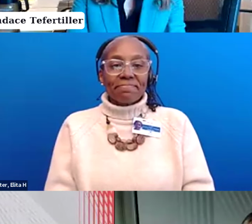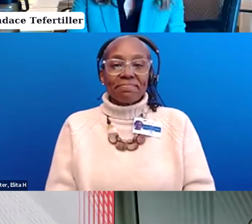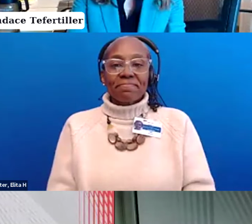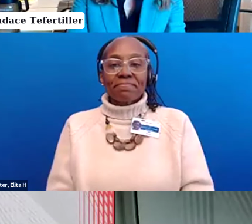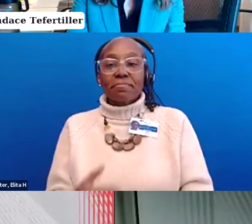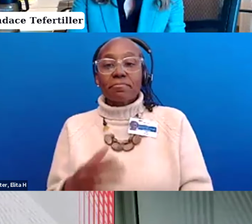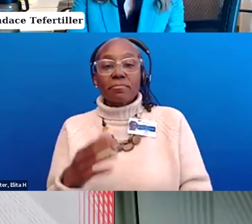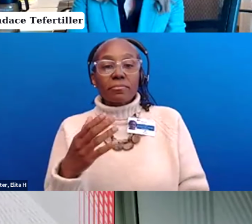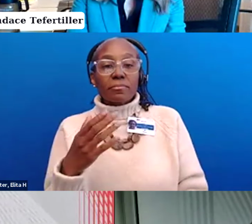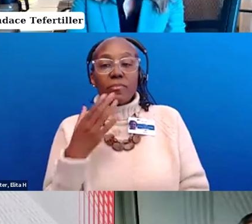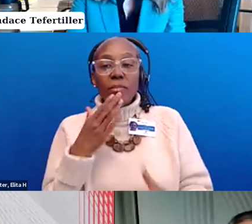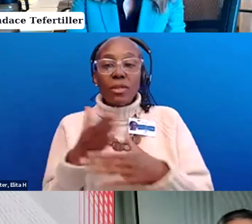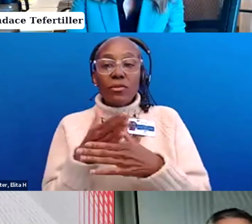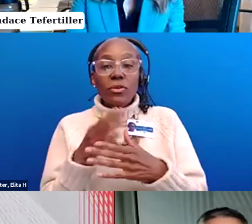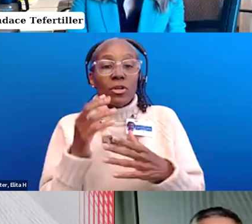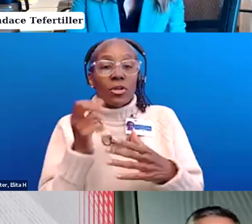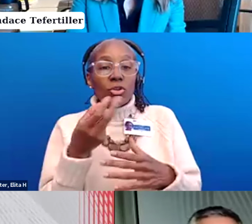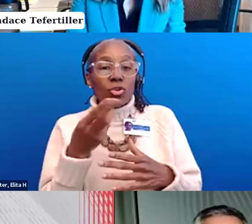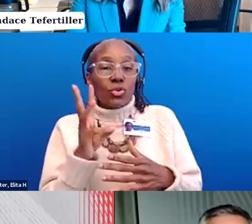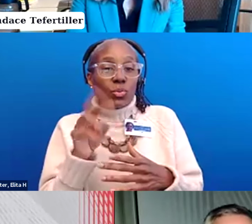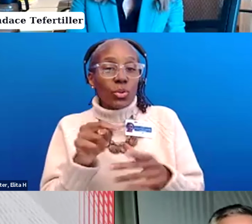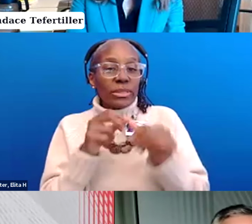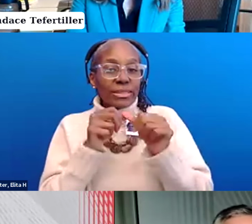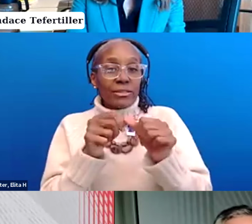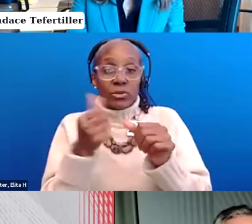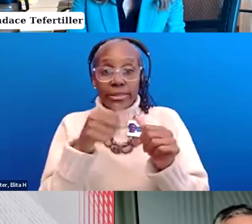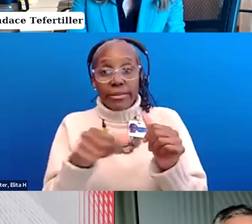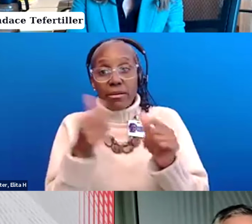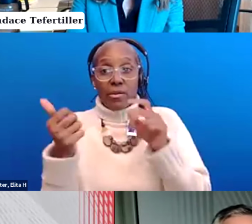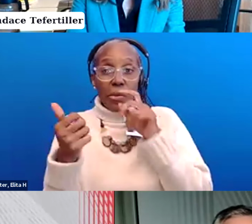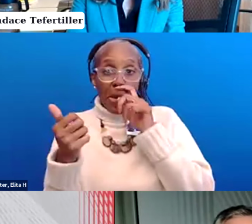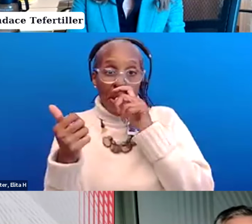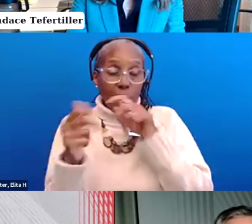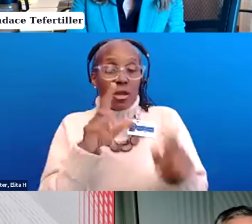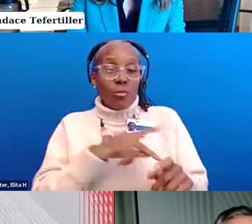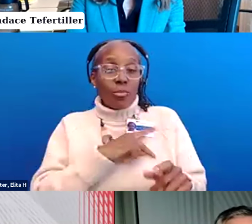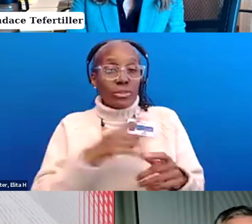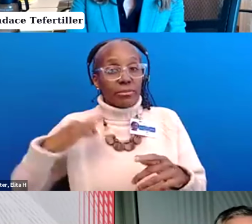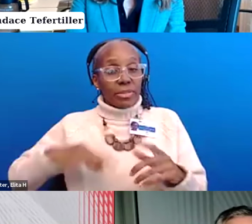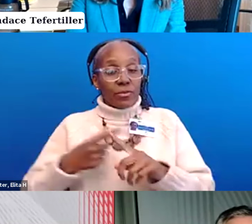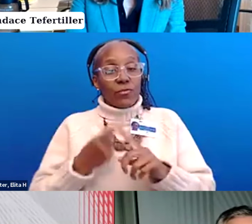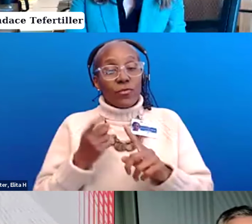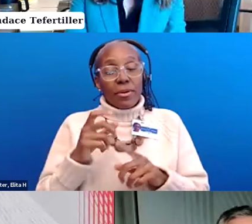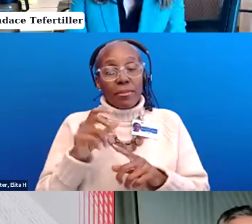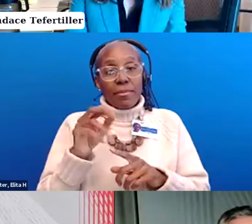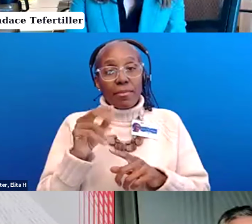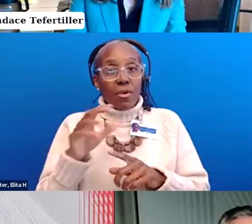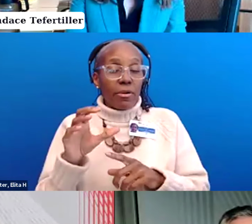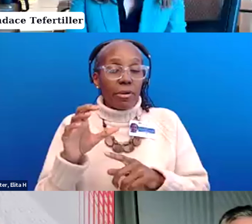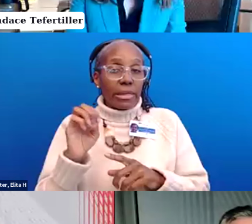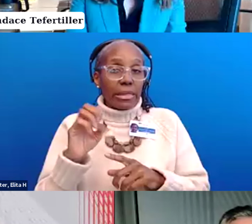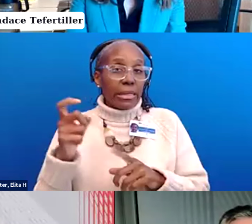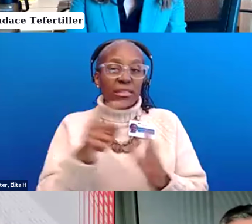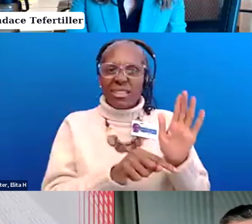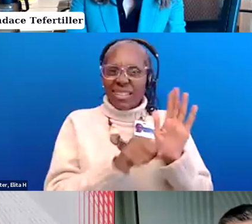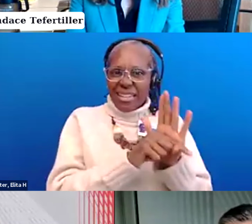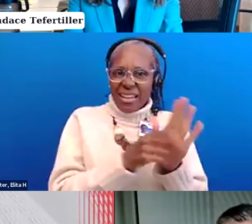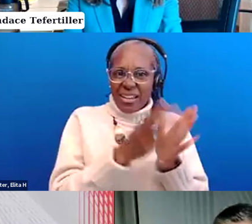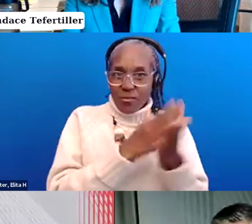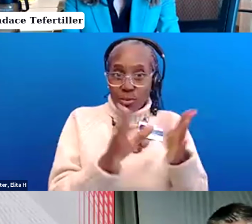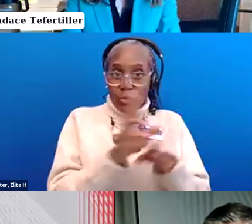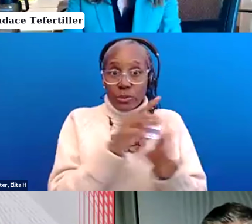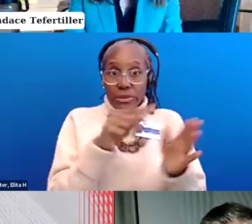you for sharing. And maybe, Sherown, we could stay with you, and if there are any other personal benefits that you got from ARC-EX and also any downsides